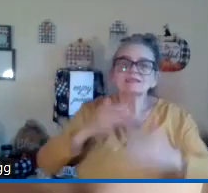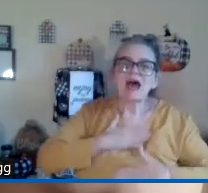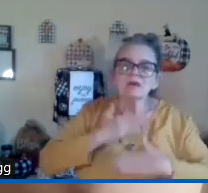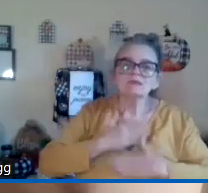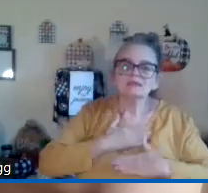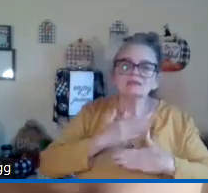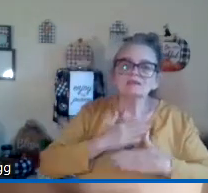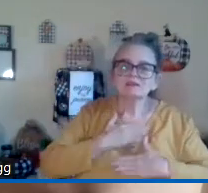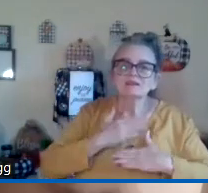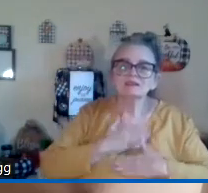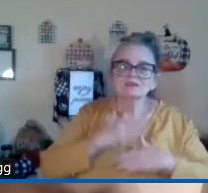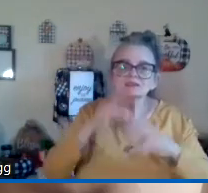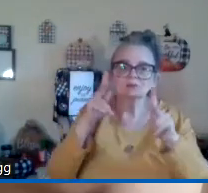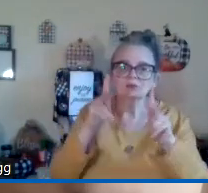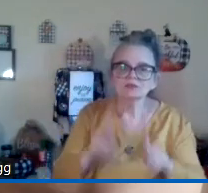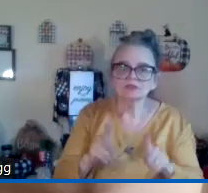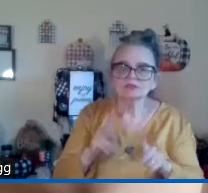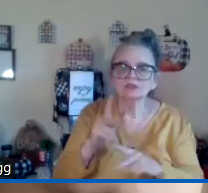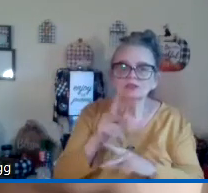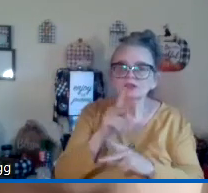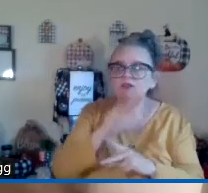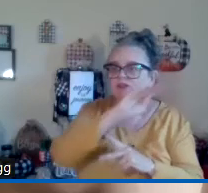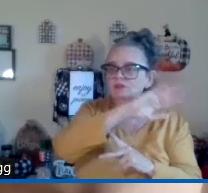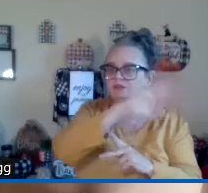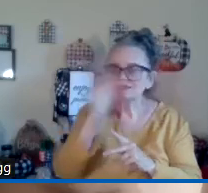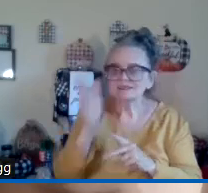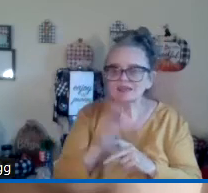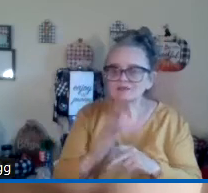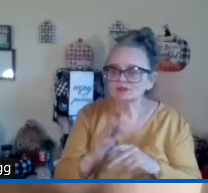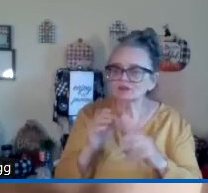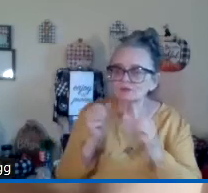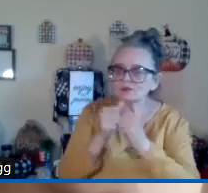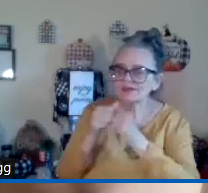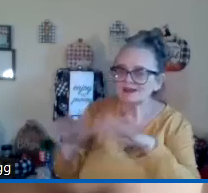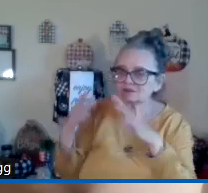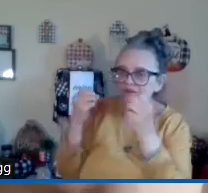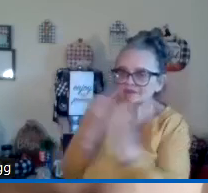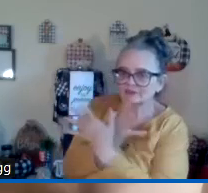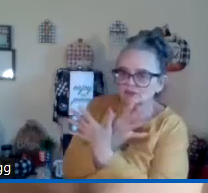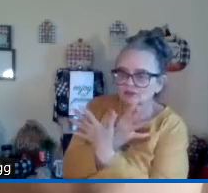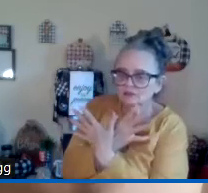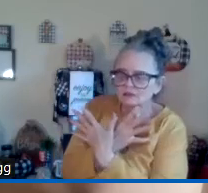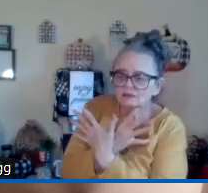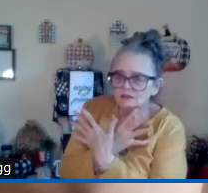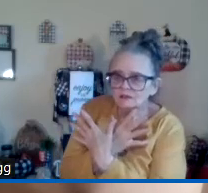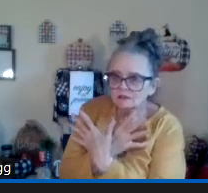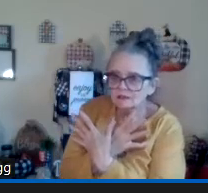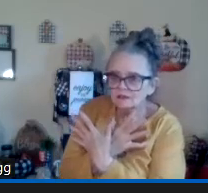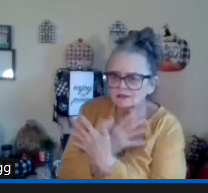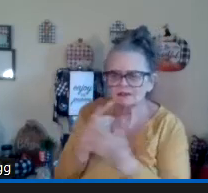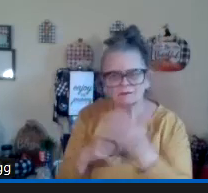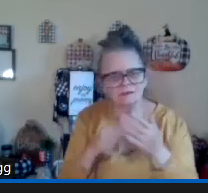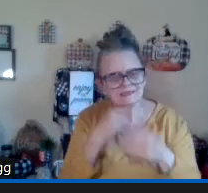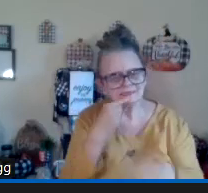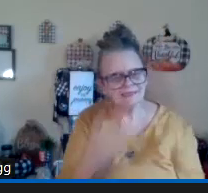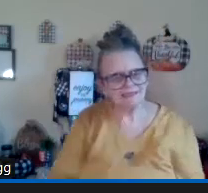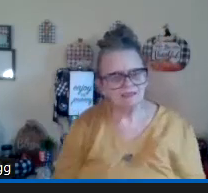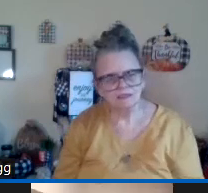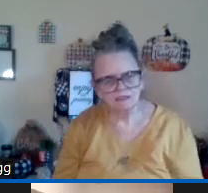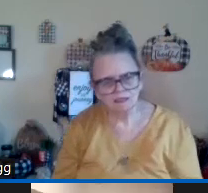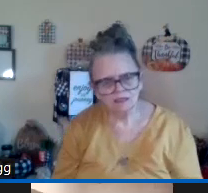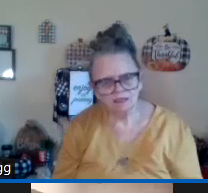It says, happy is the person who is never without fear. What's